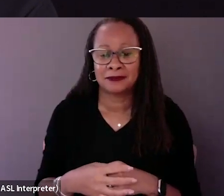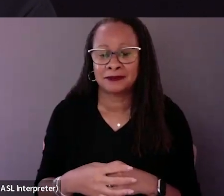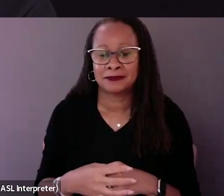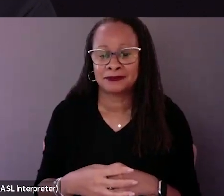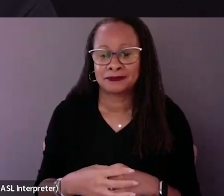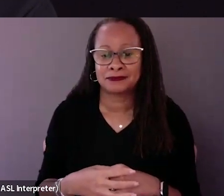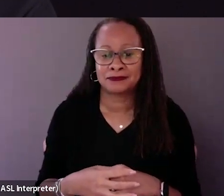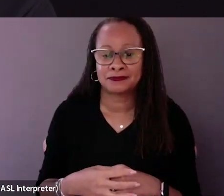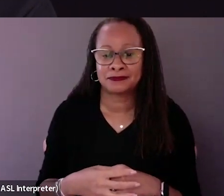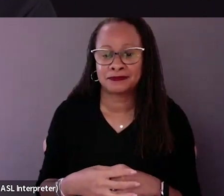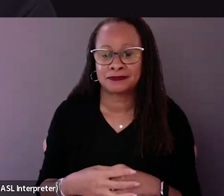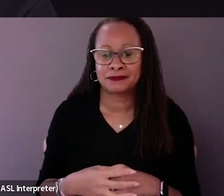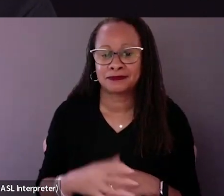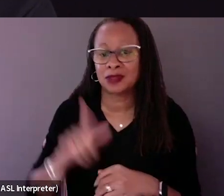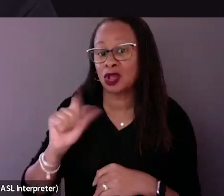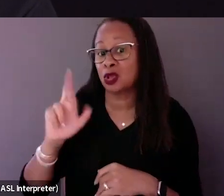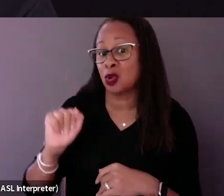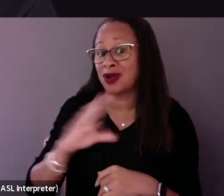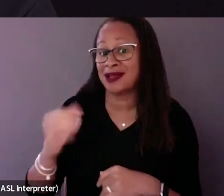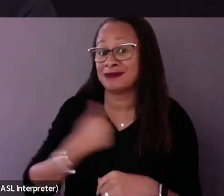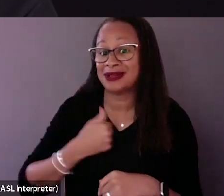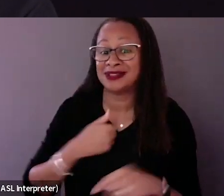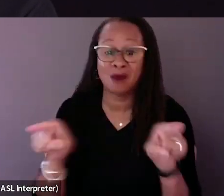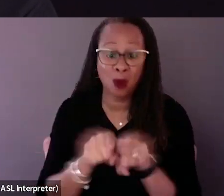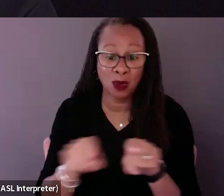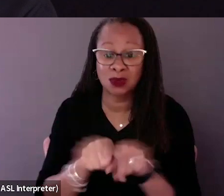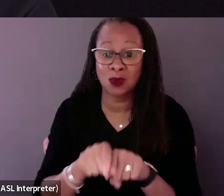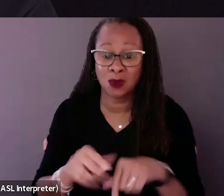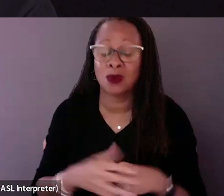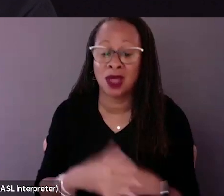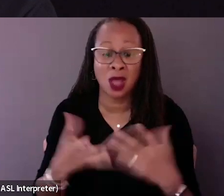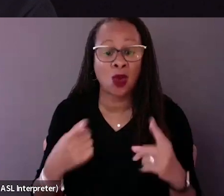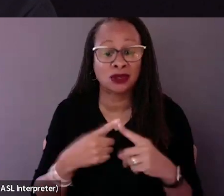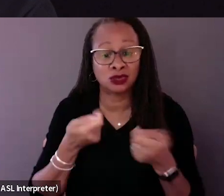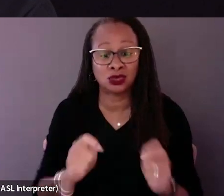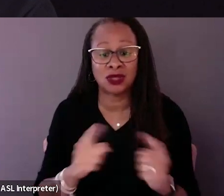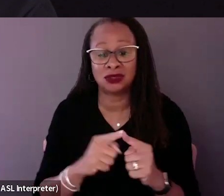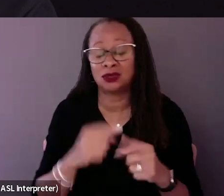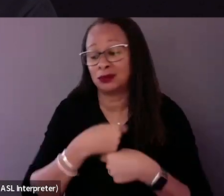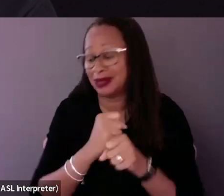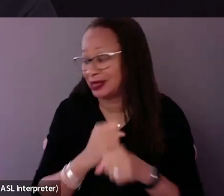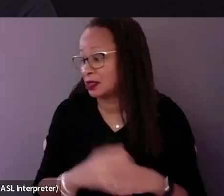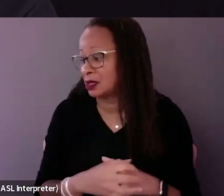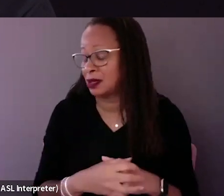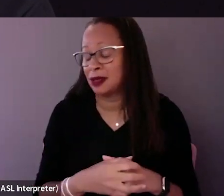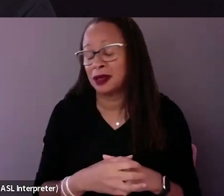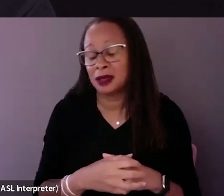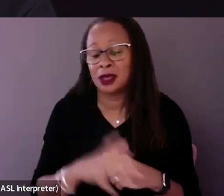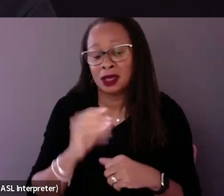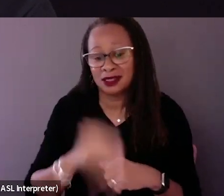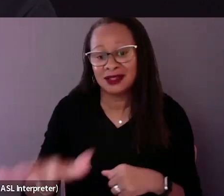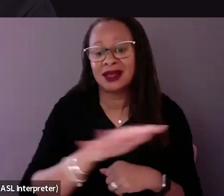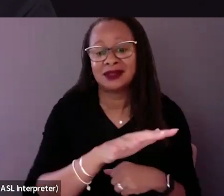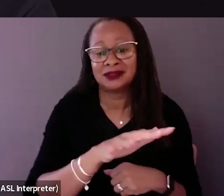But Laura and I also wanted to try and make the land a